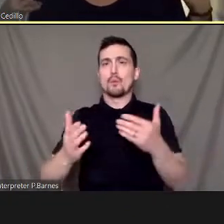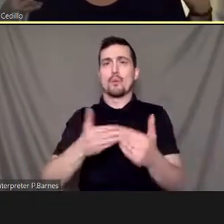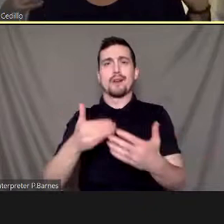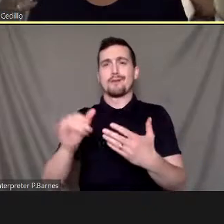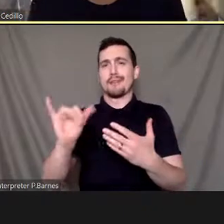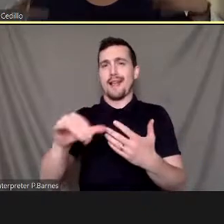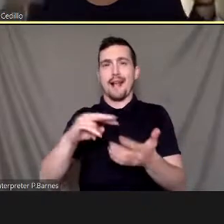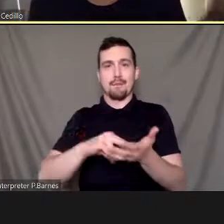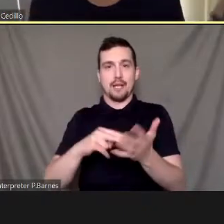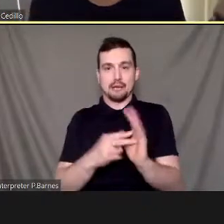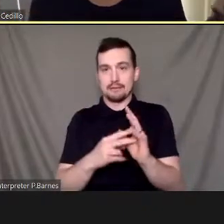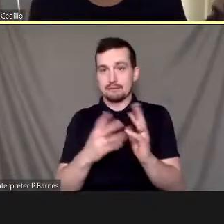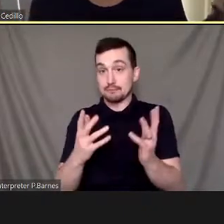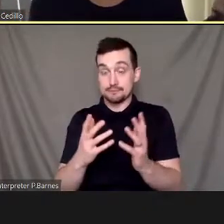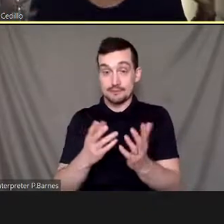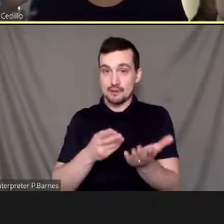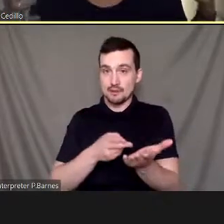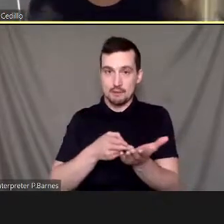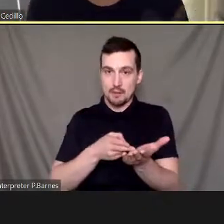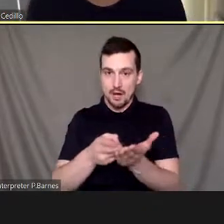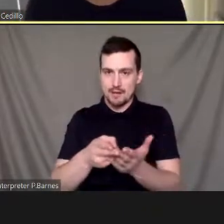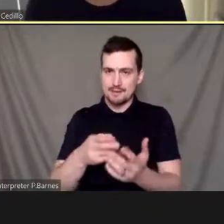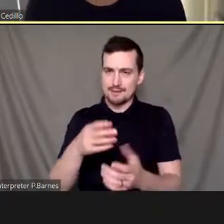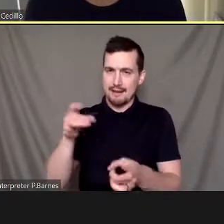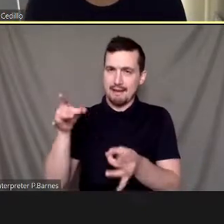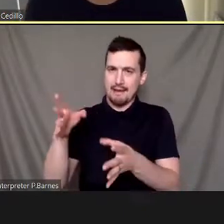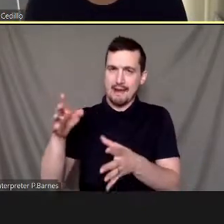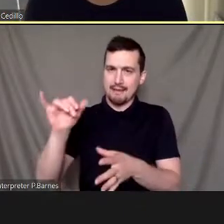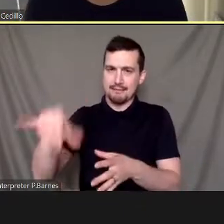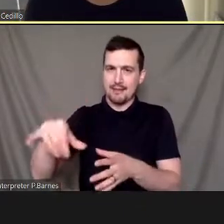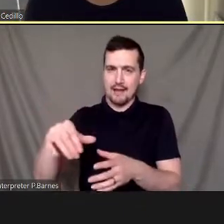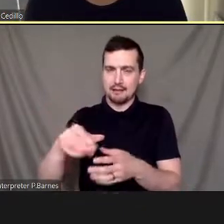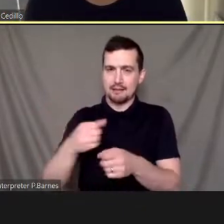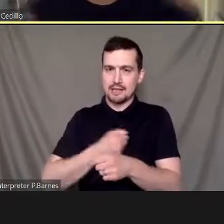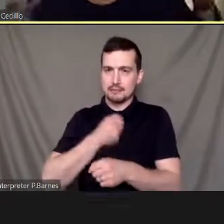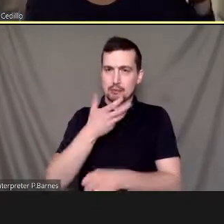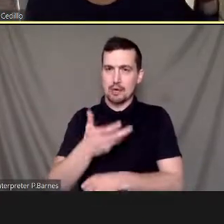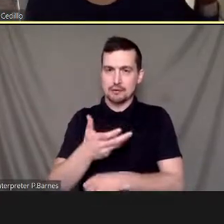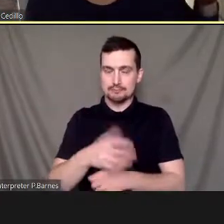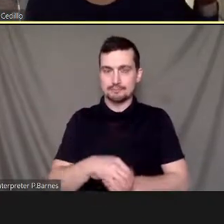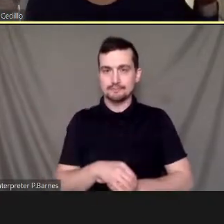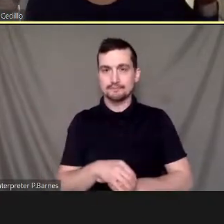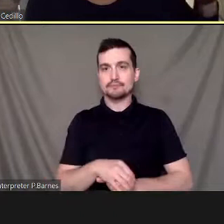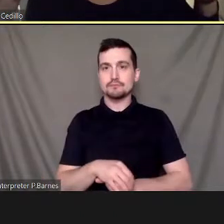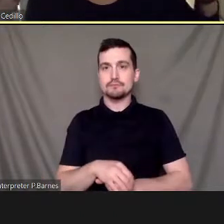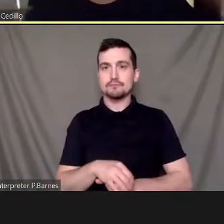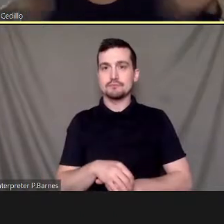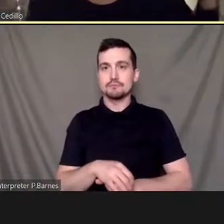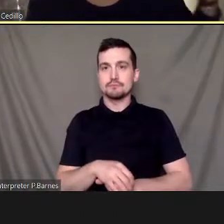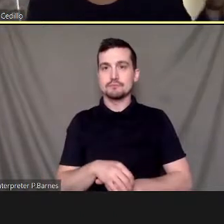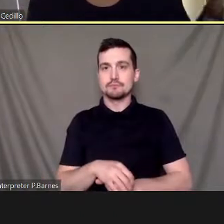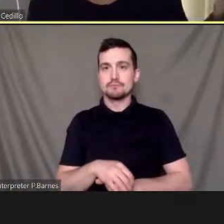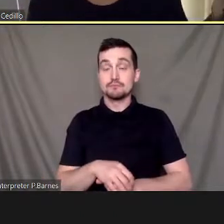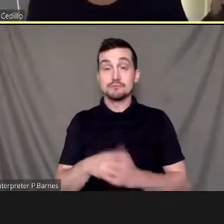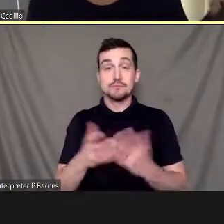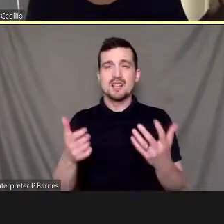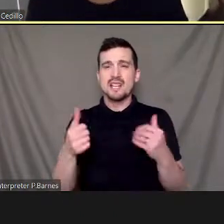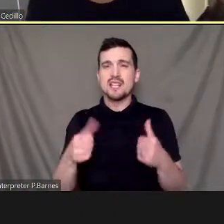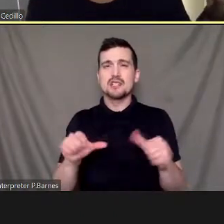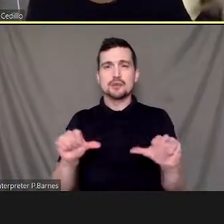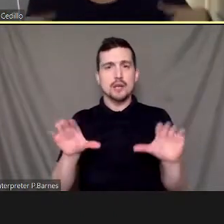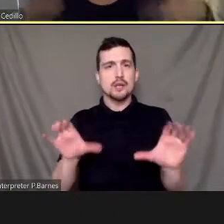I quite frankly, I hate that expression because I think it's trying to do